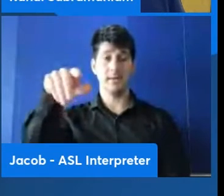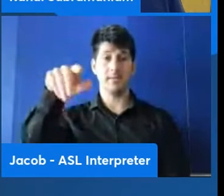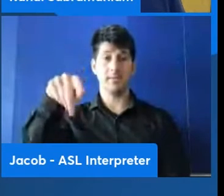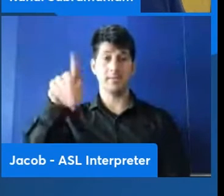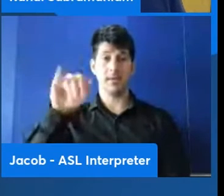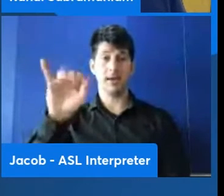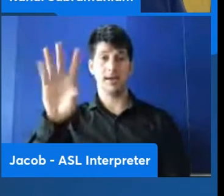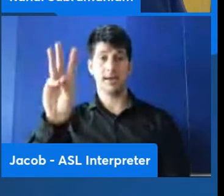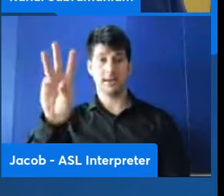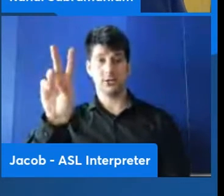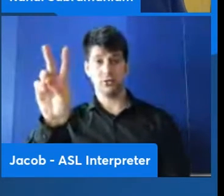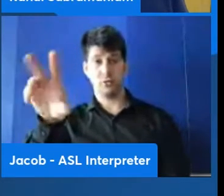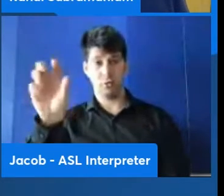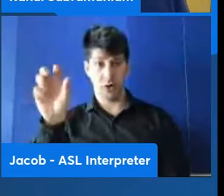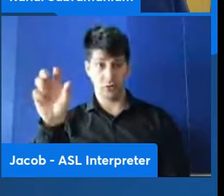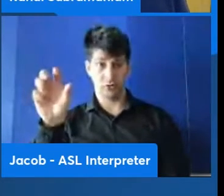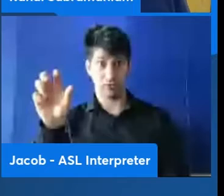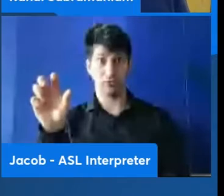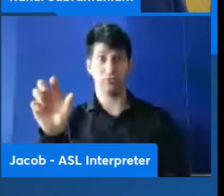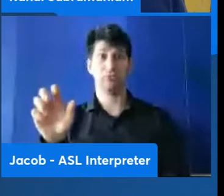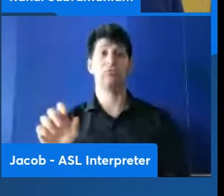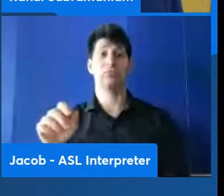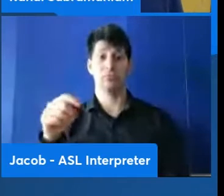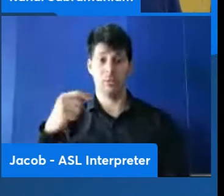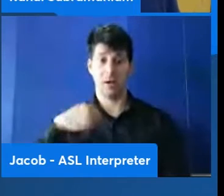K62-300. And I was